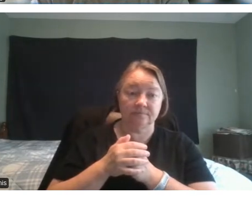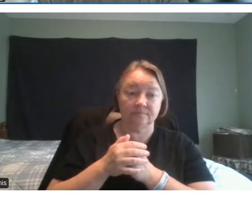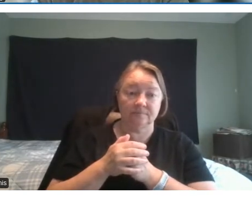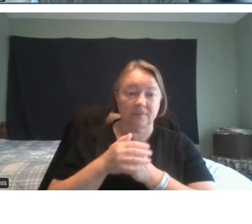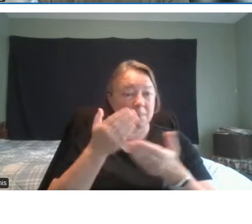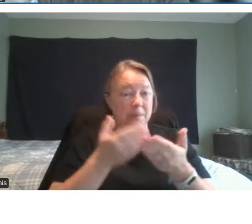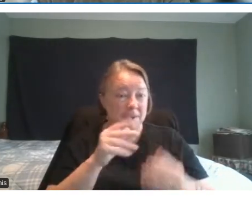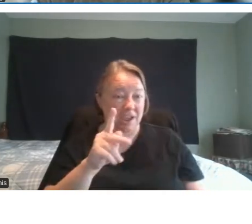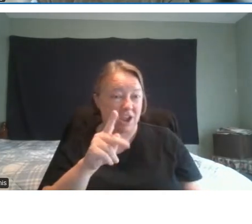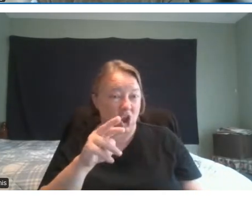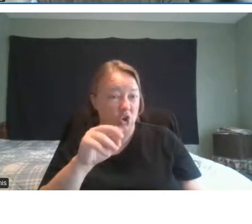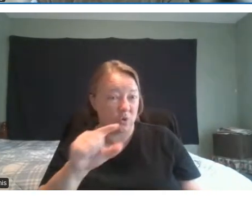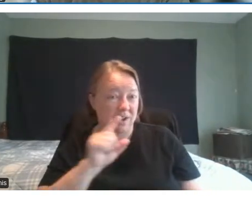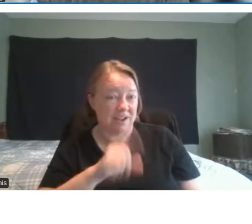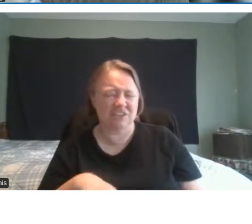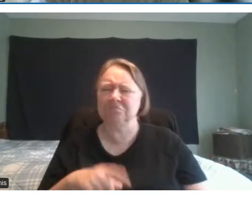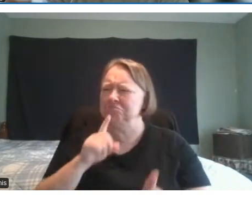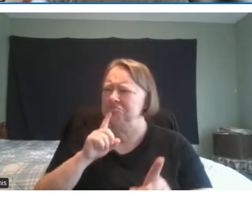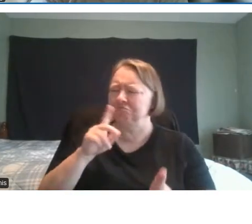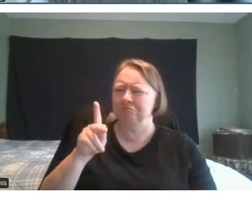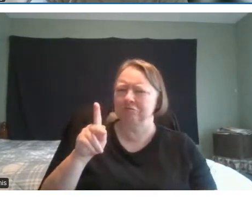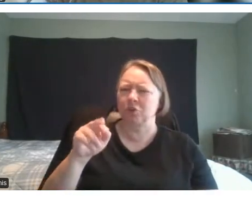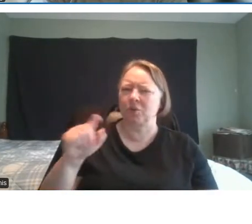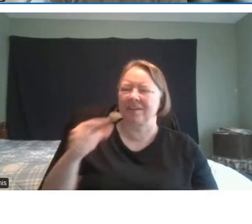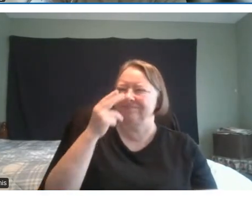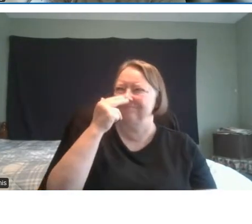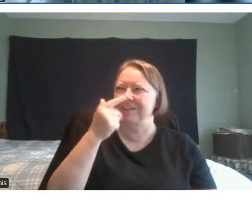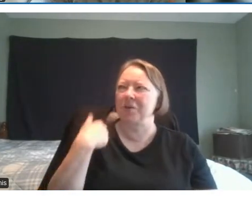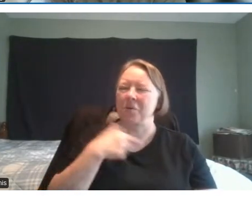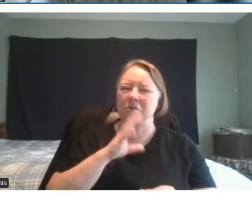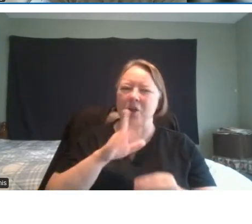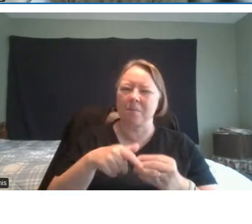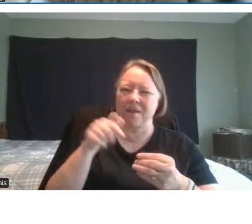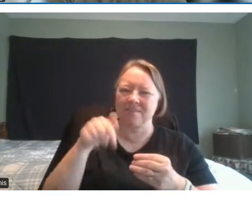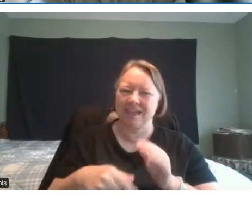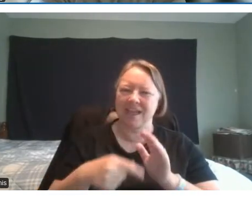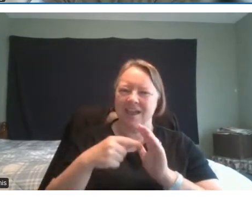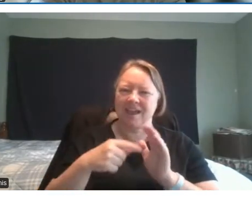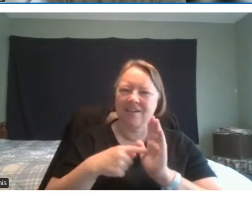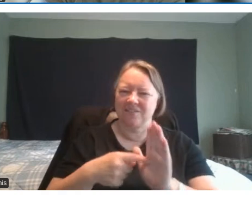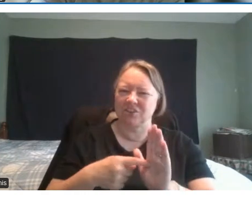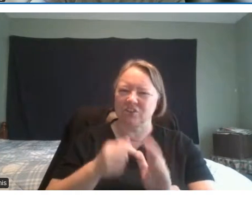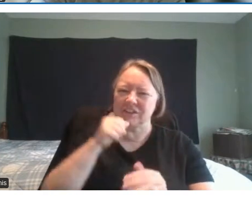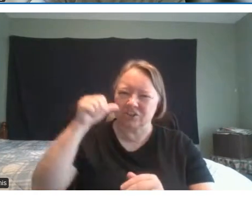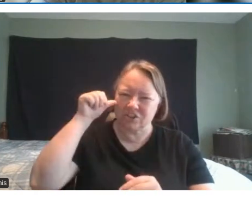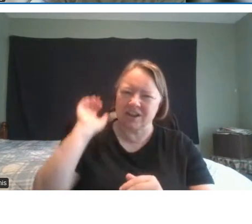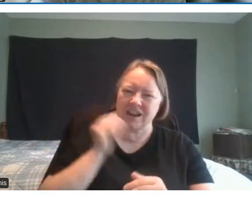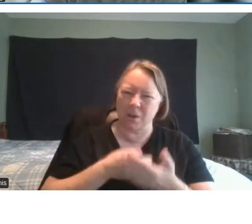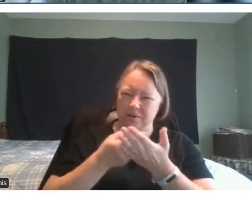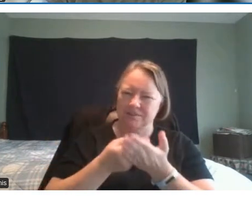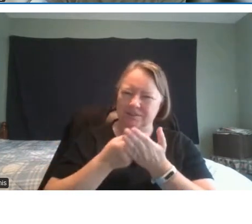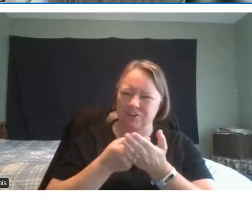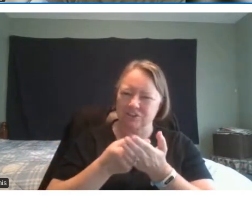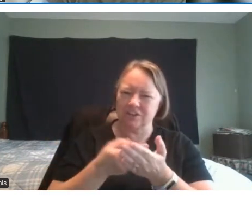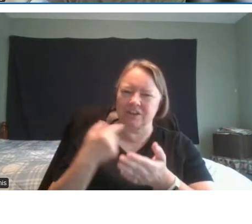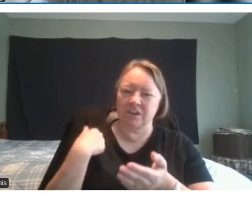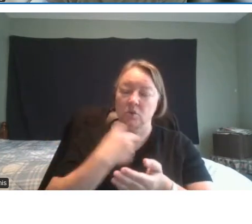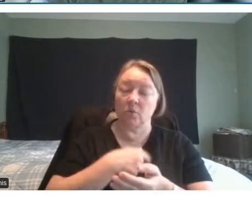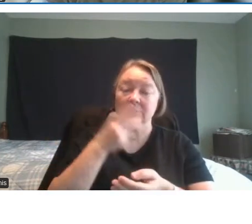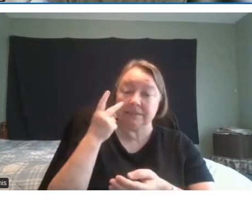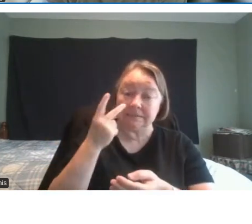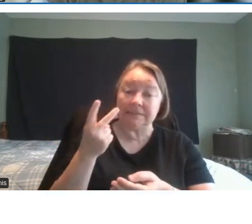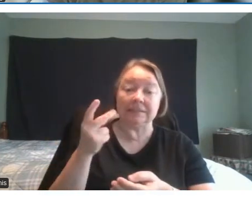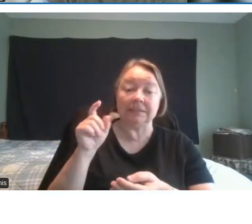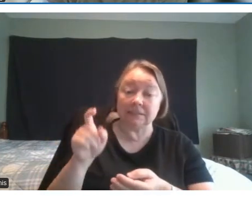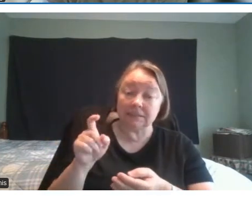Maybe Craig, I don't know. Yeah, sure. It's funny because we were actually talking about this very feature yesterday in our discussions, because we do see the need for this